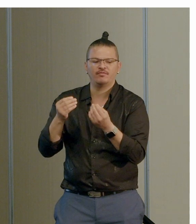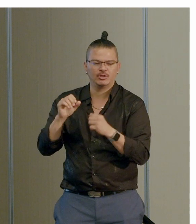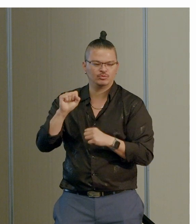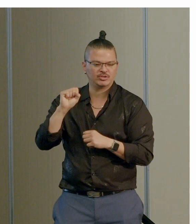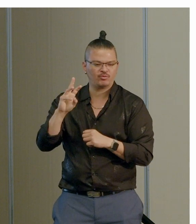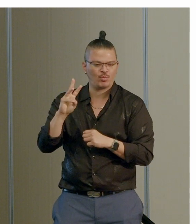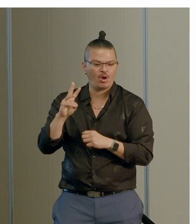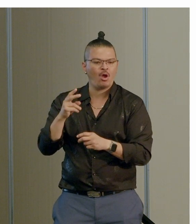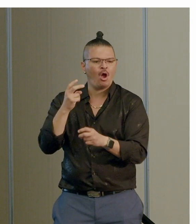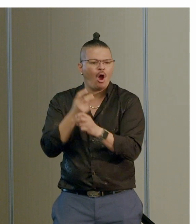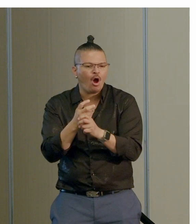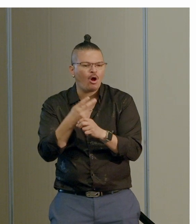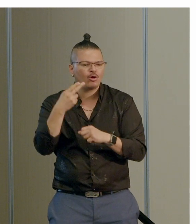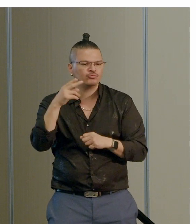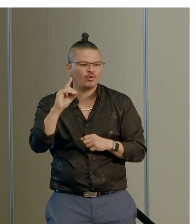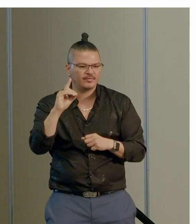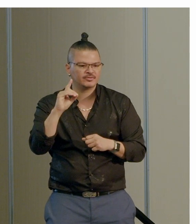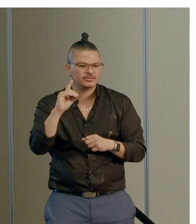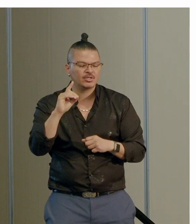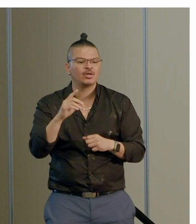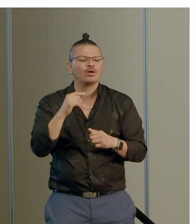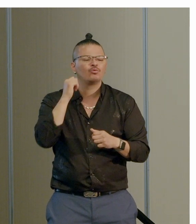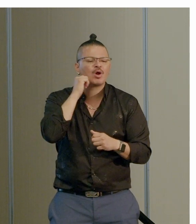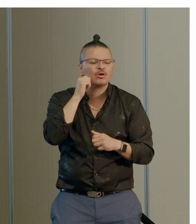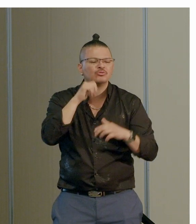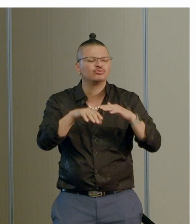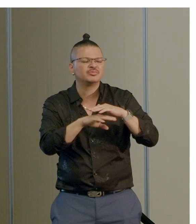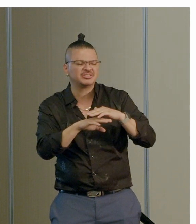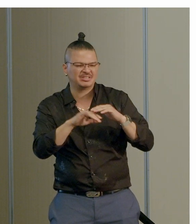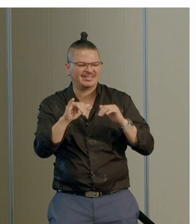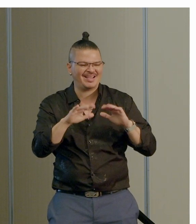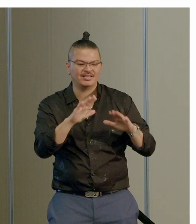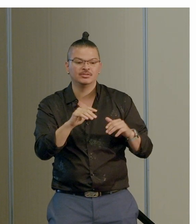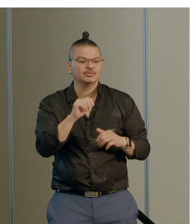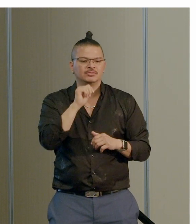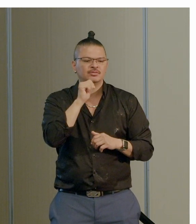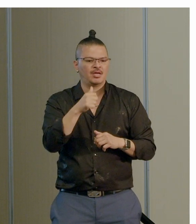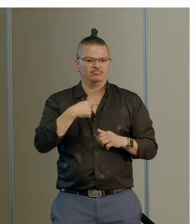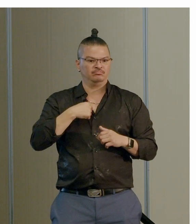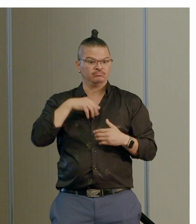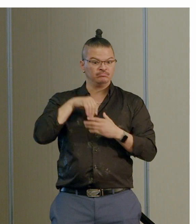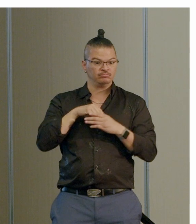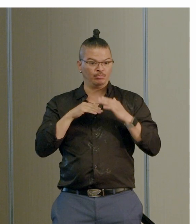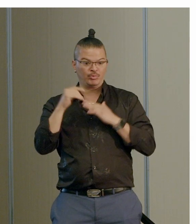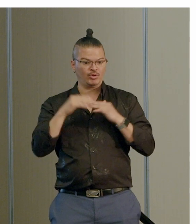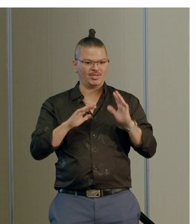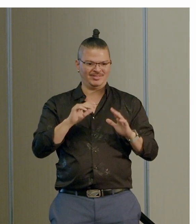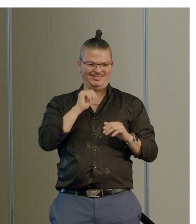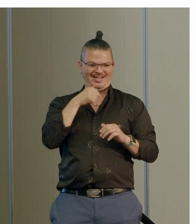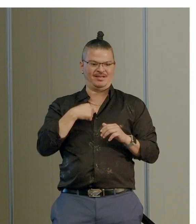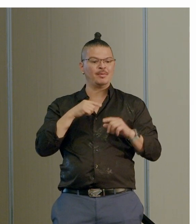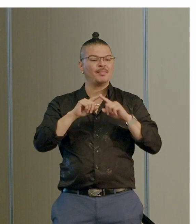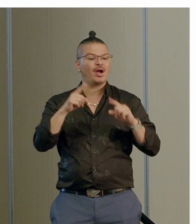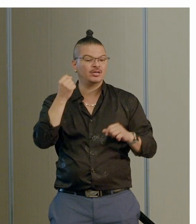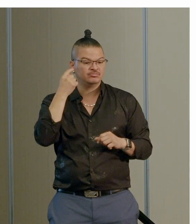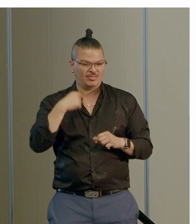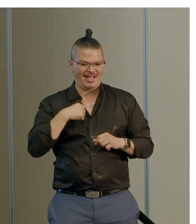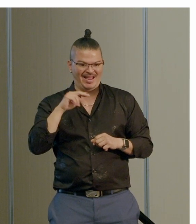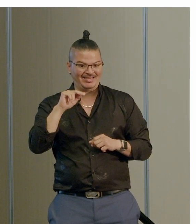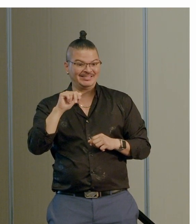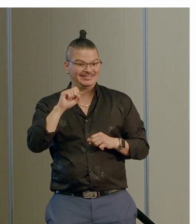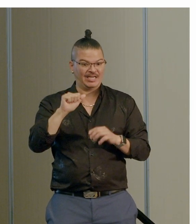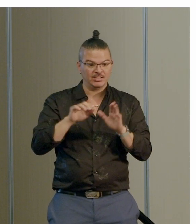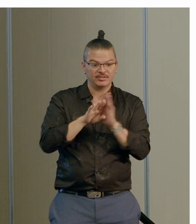hardware, solutions, than we build internally. And NASA is a big developer, don't get me wrong. We do actually do a lot of